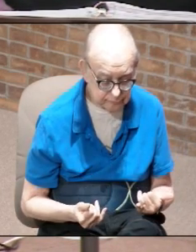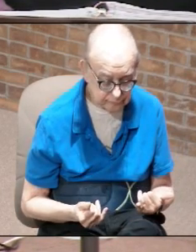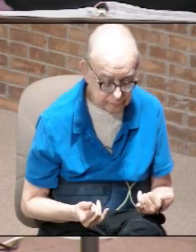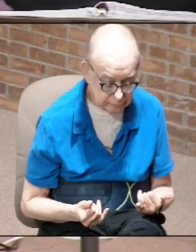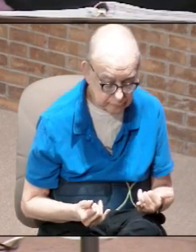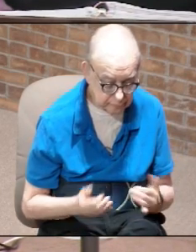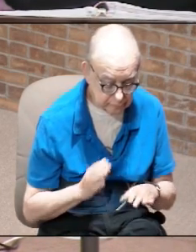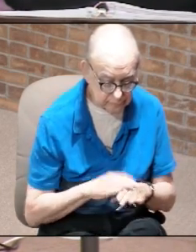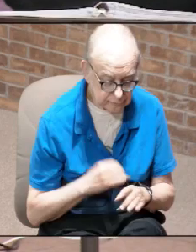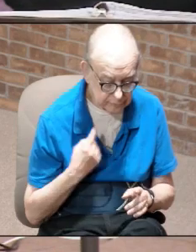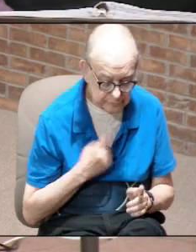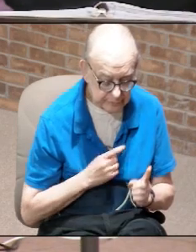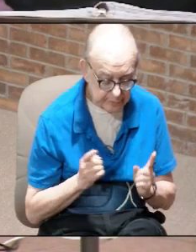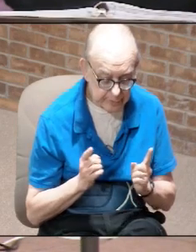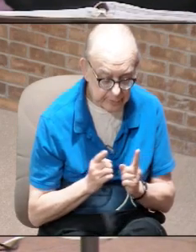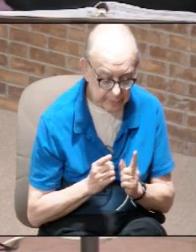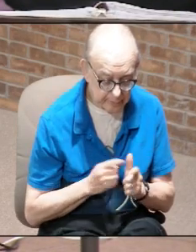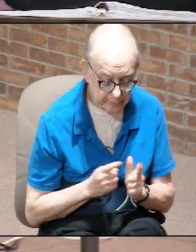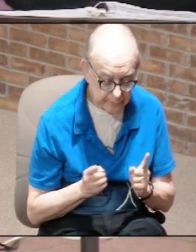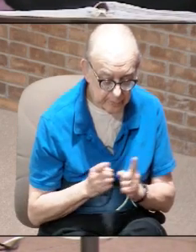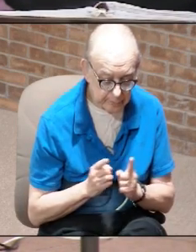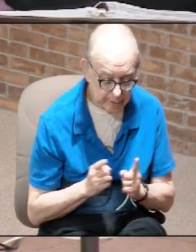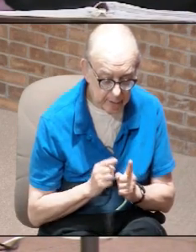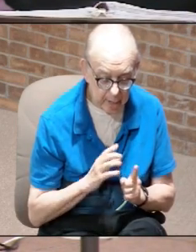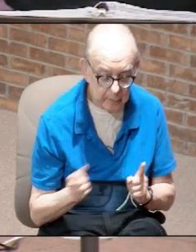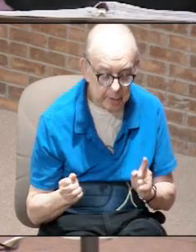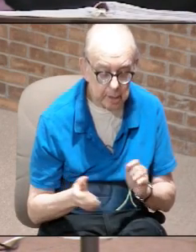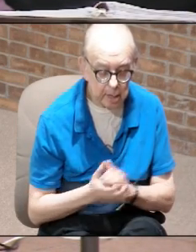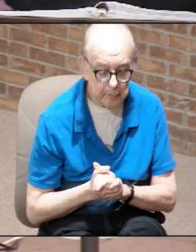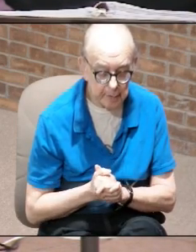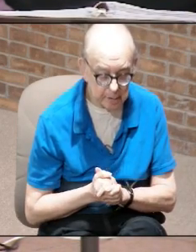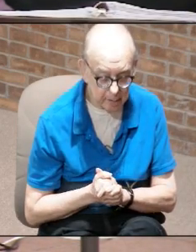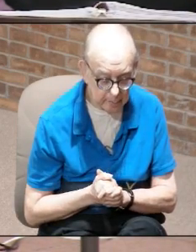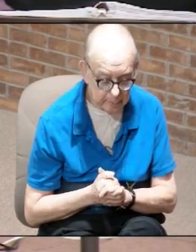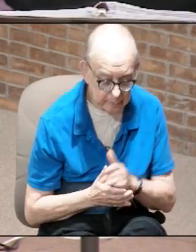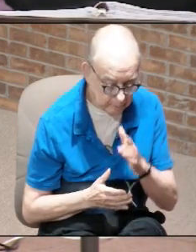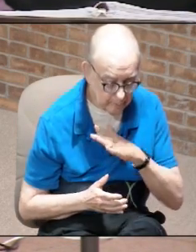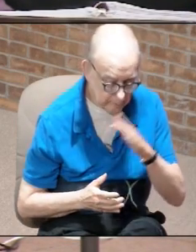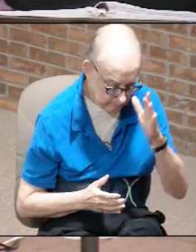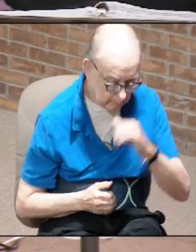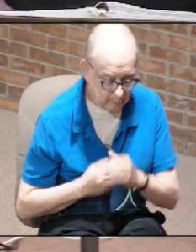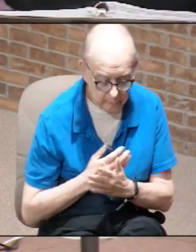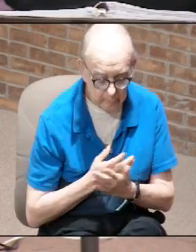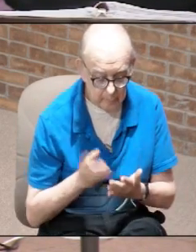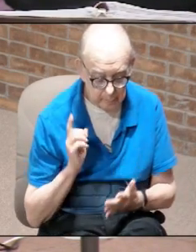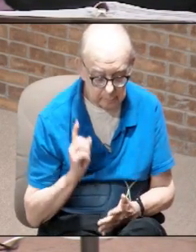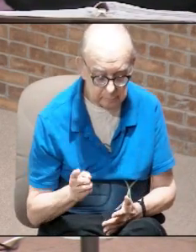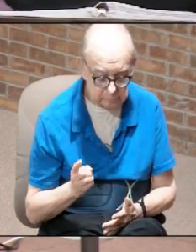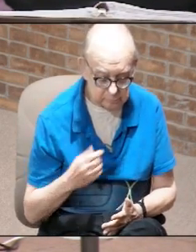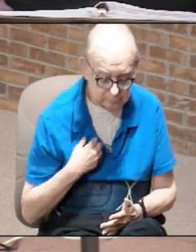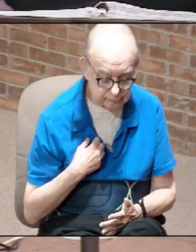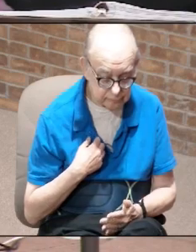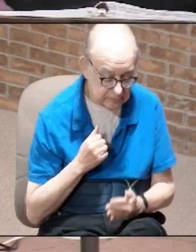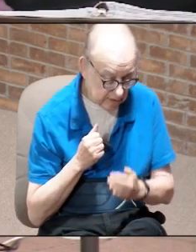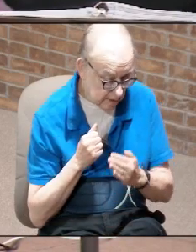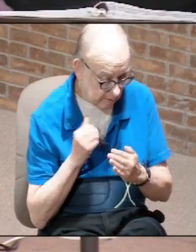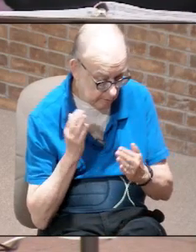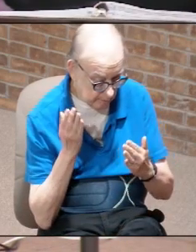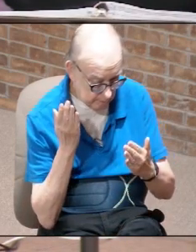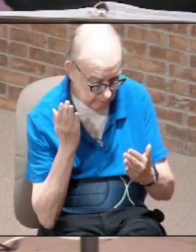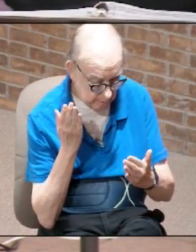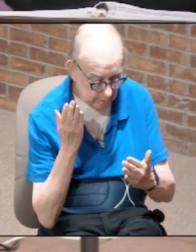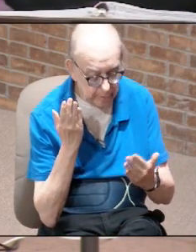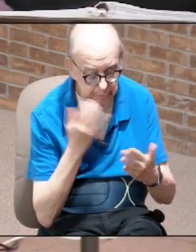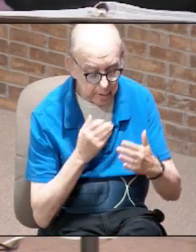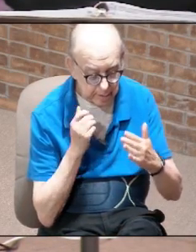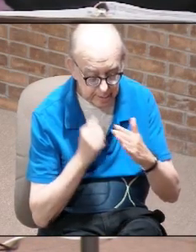we first met and when we got married. But ladies and gentlemen, every one of us have deep, dark secrets that we